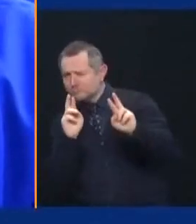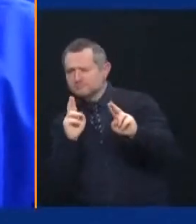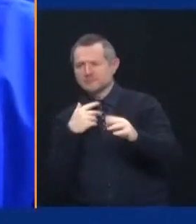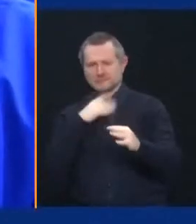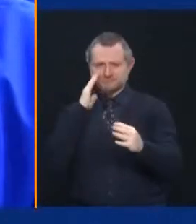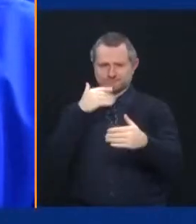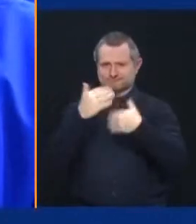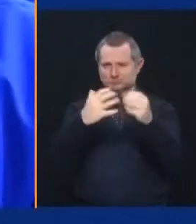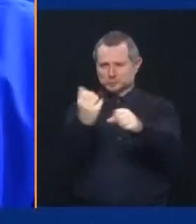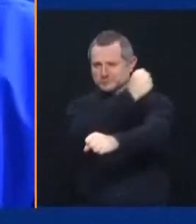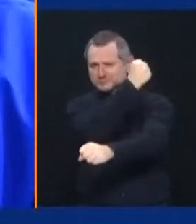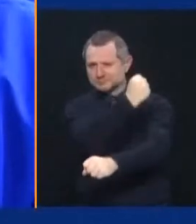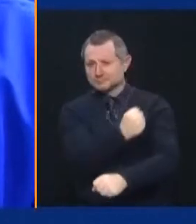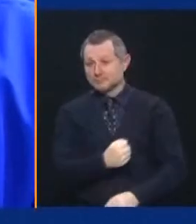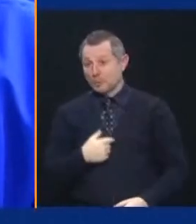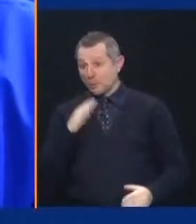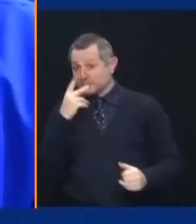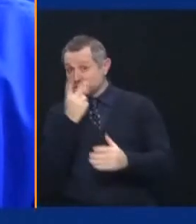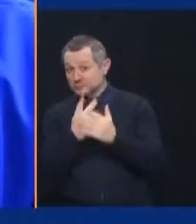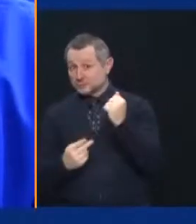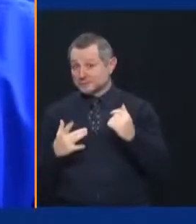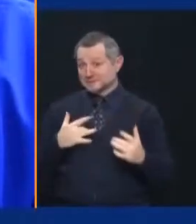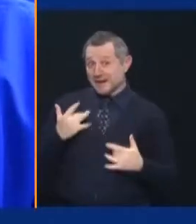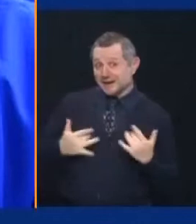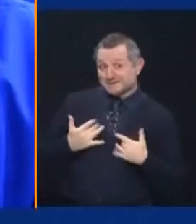But thank you. I hope you guys are excited as we are.